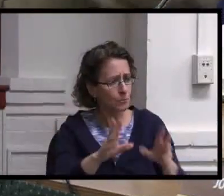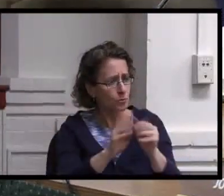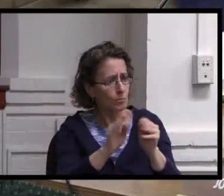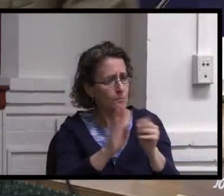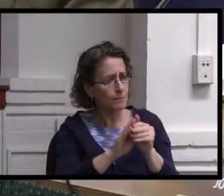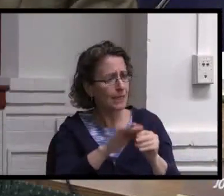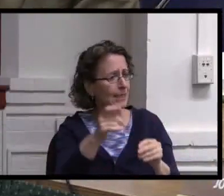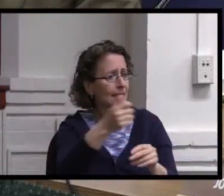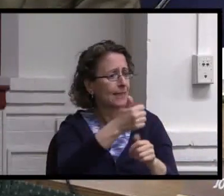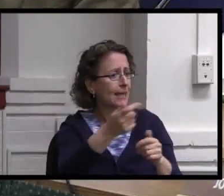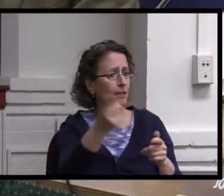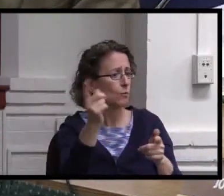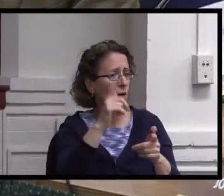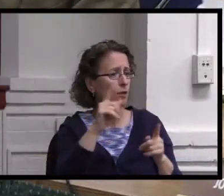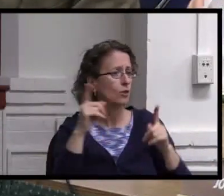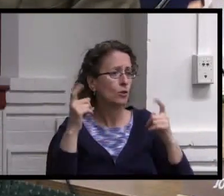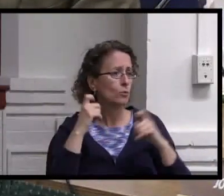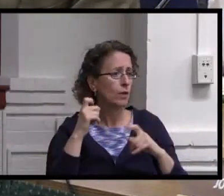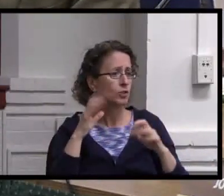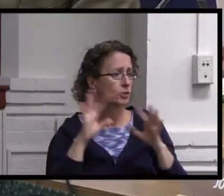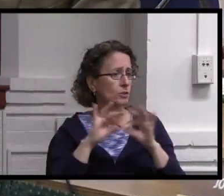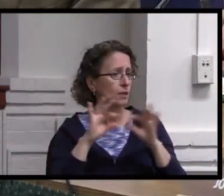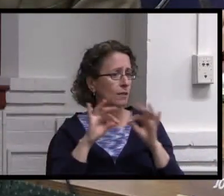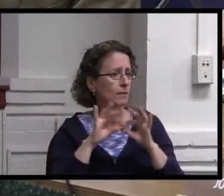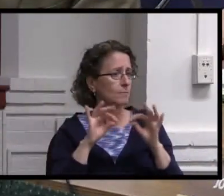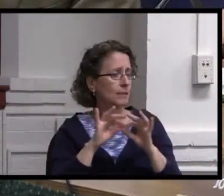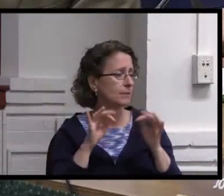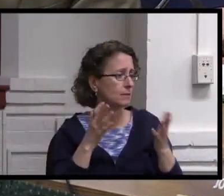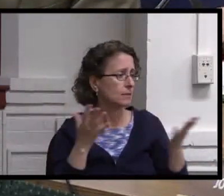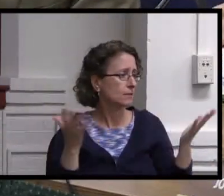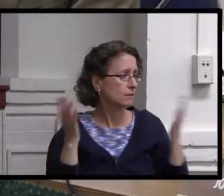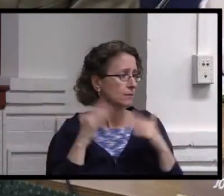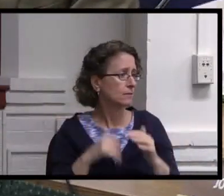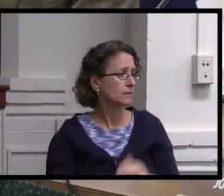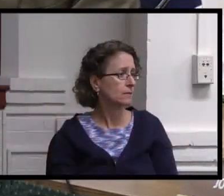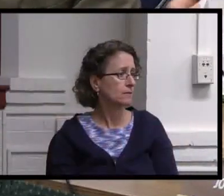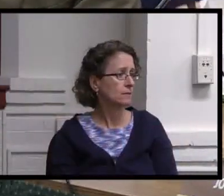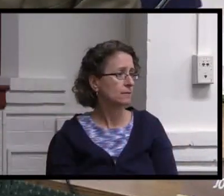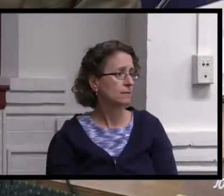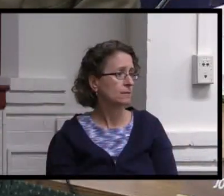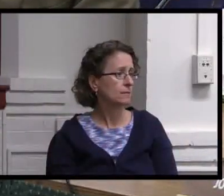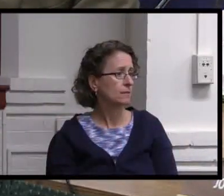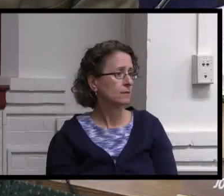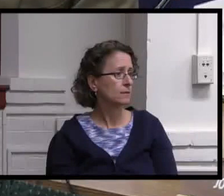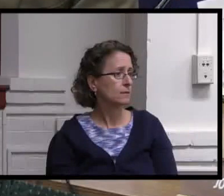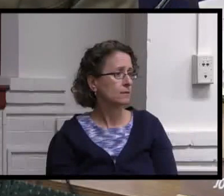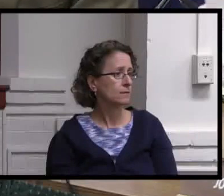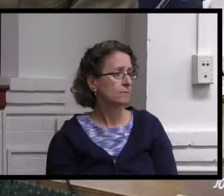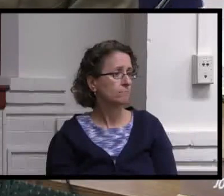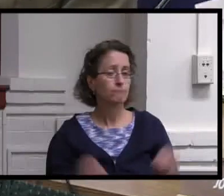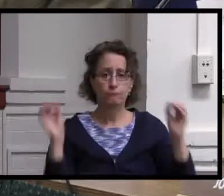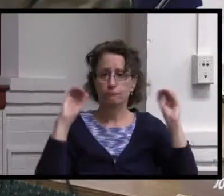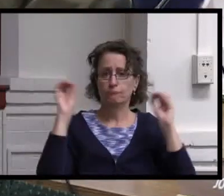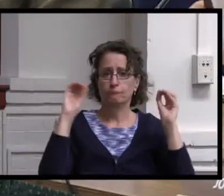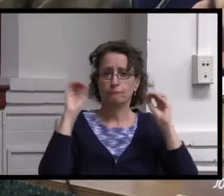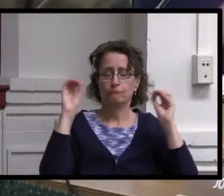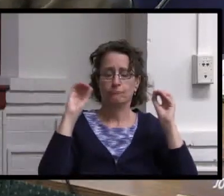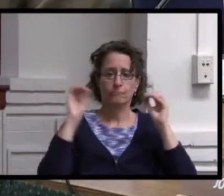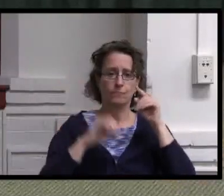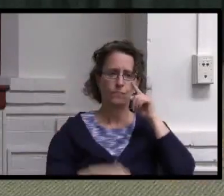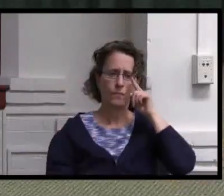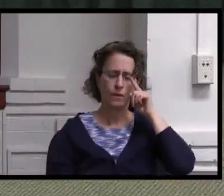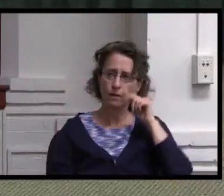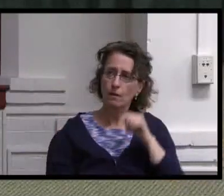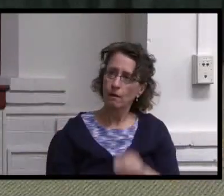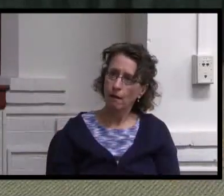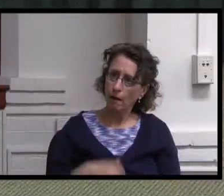any questions or comments about the wastewater treatment plant's headworks conveyor? No? Okay, John. Well, just